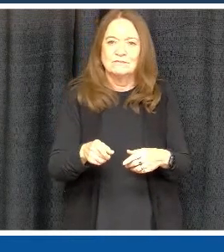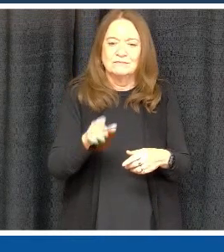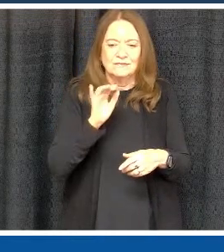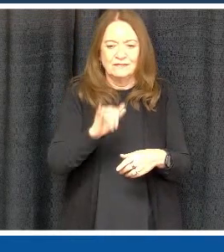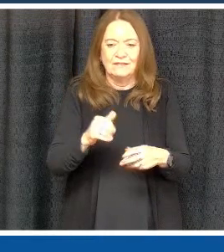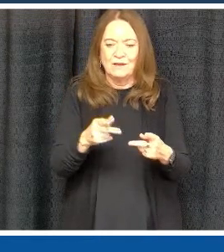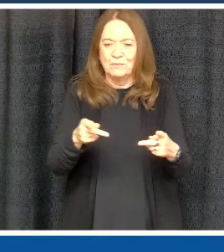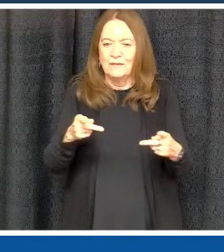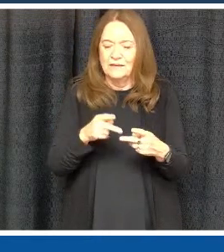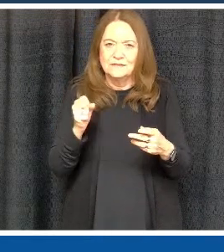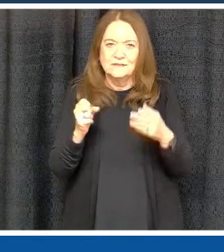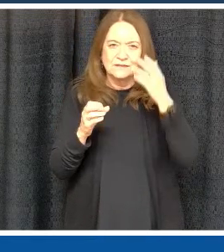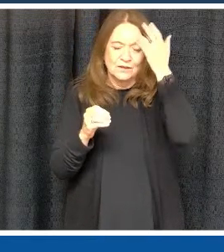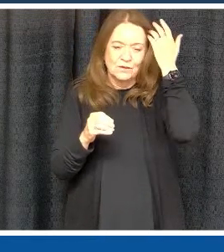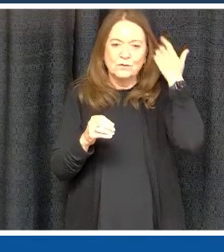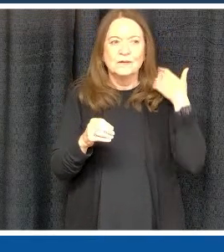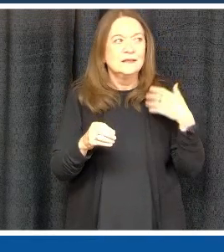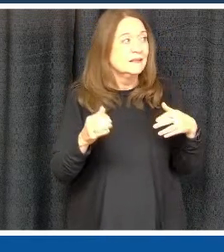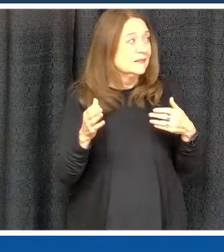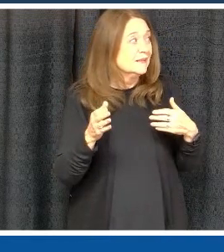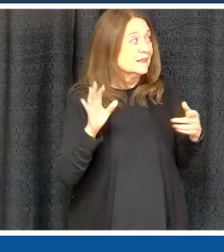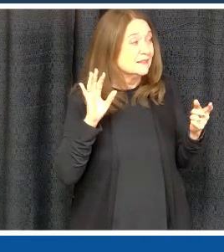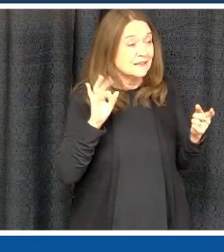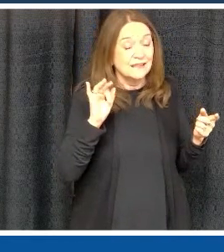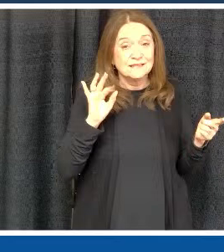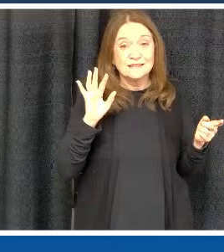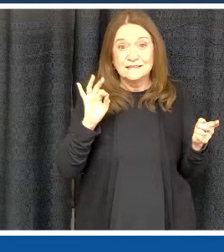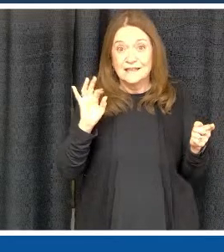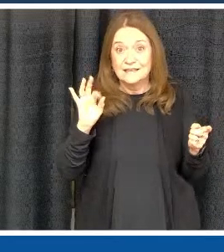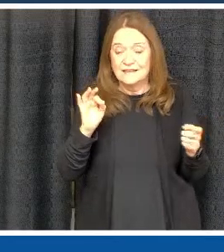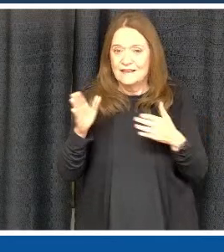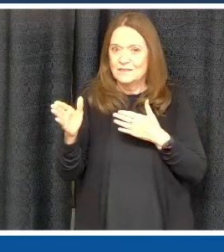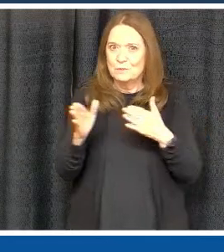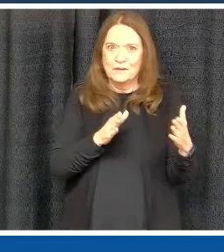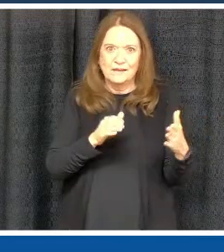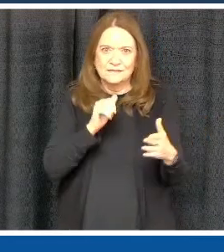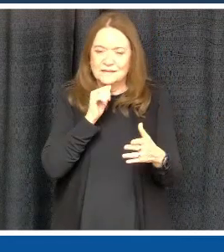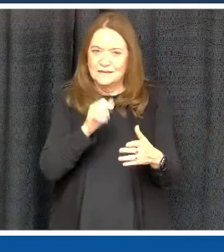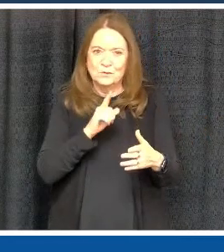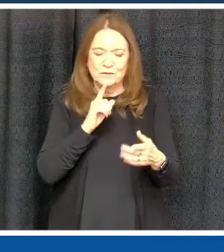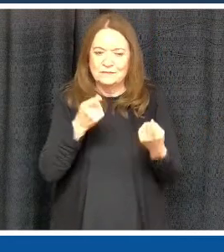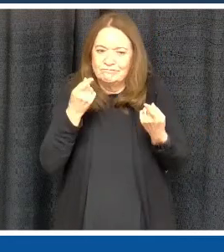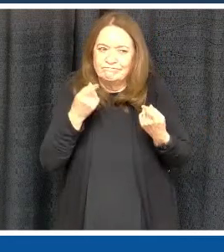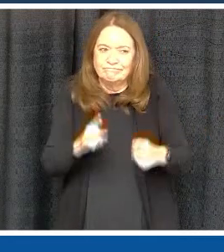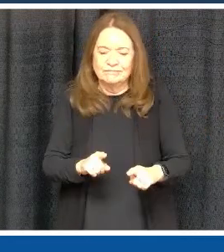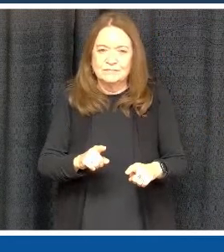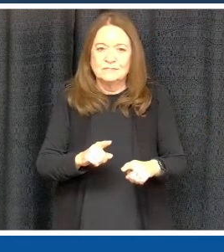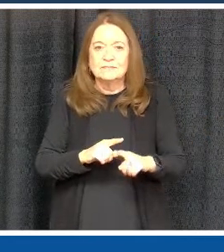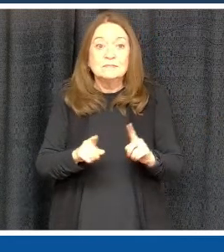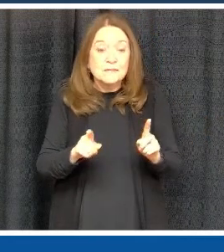to date. So, even in 99, the plan didn't quite come to fruition, but it is a guide.